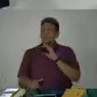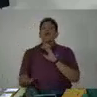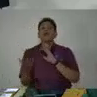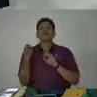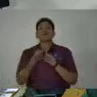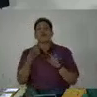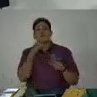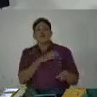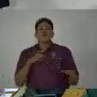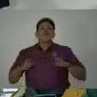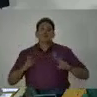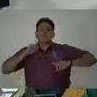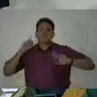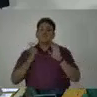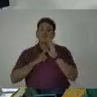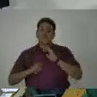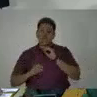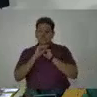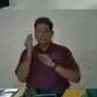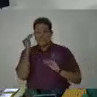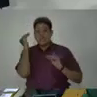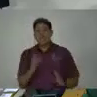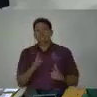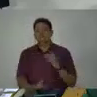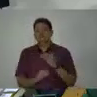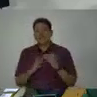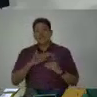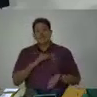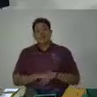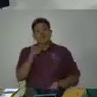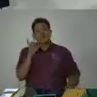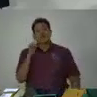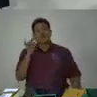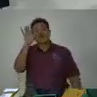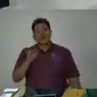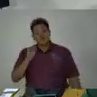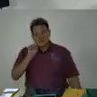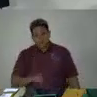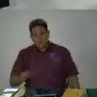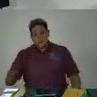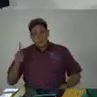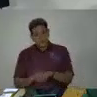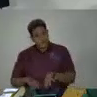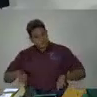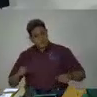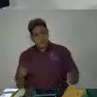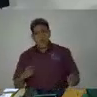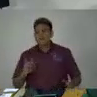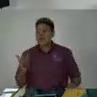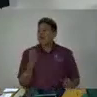Commission requesting additional information on my 2018 to 2022 returns. Then I